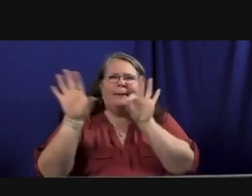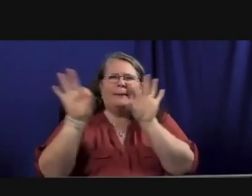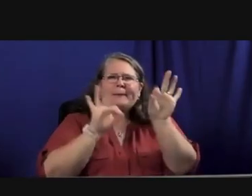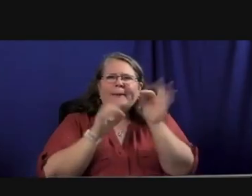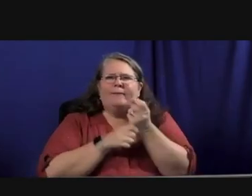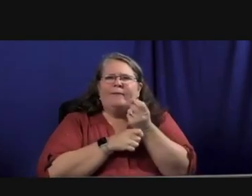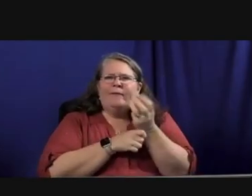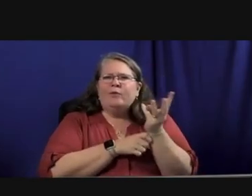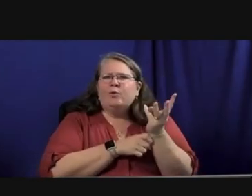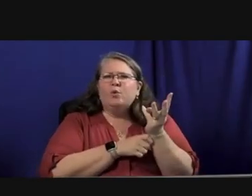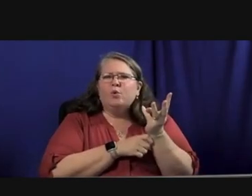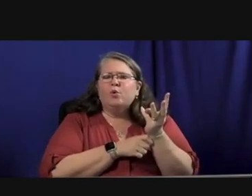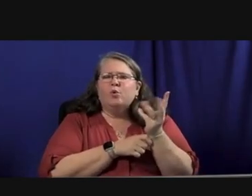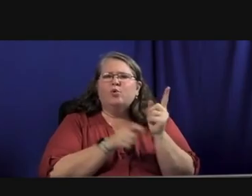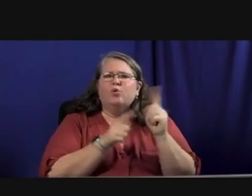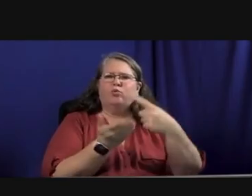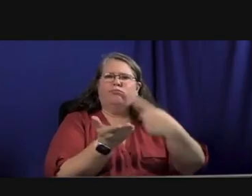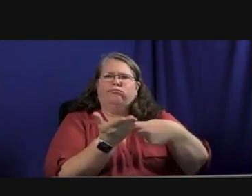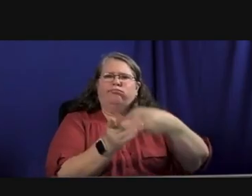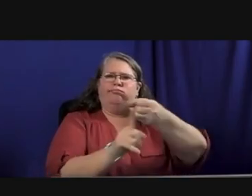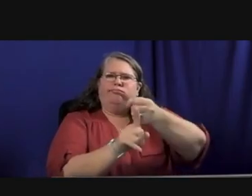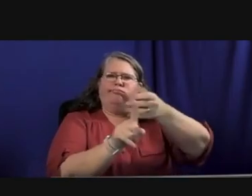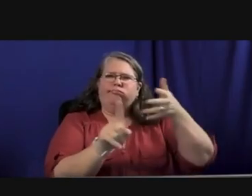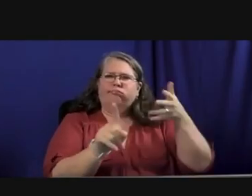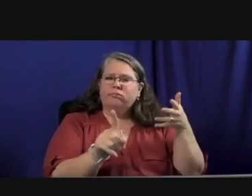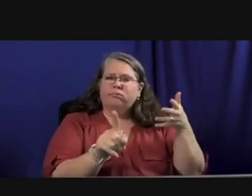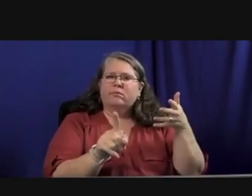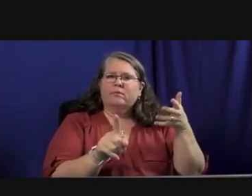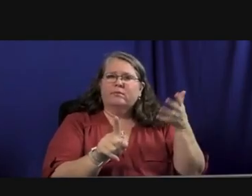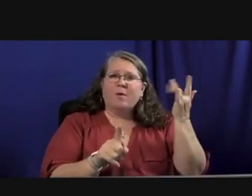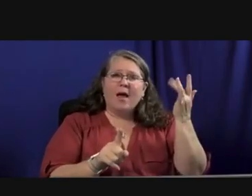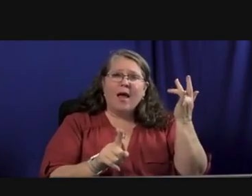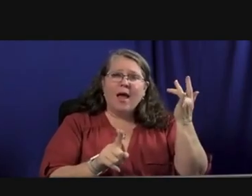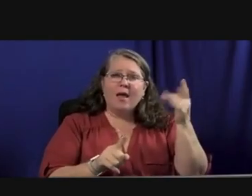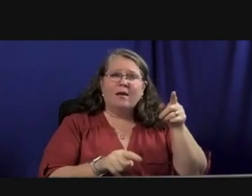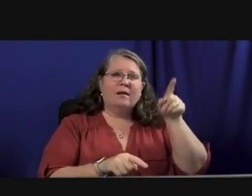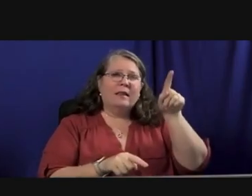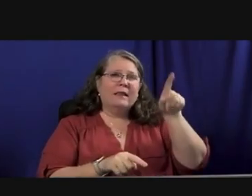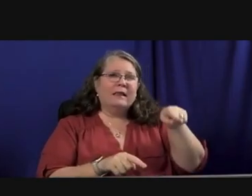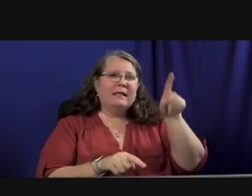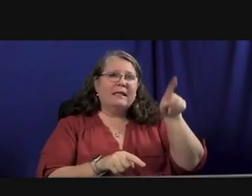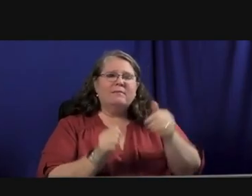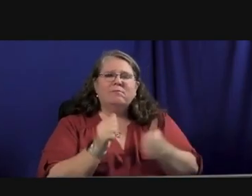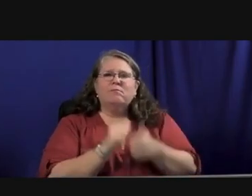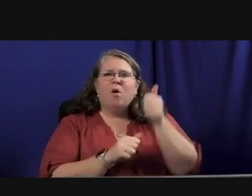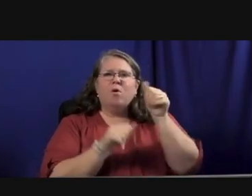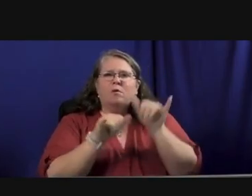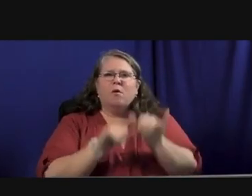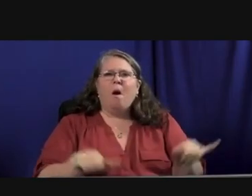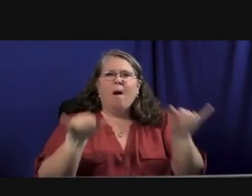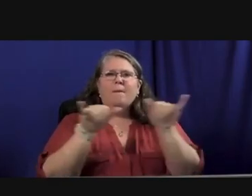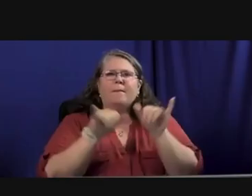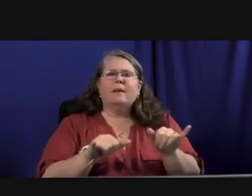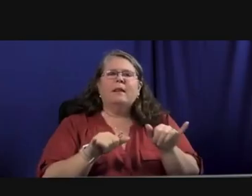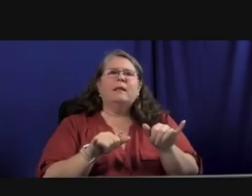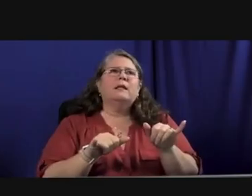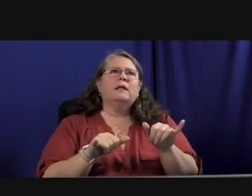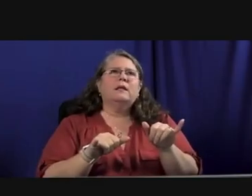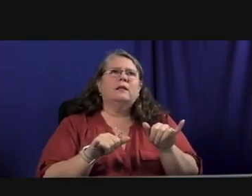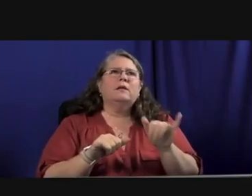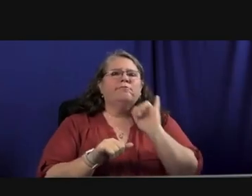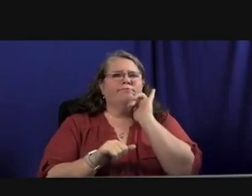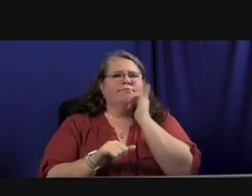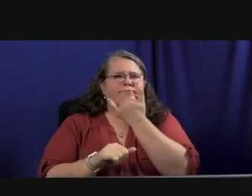I have only picked and choose a few to expand on because these are the most common